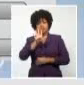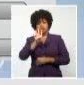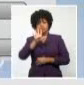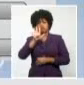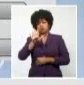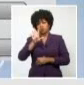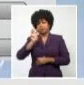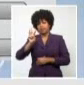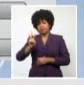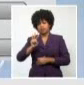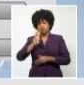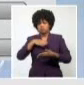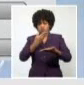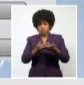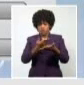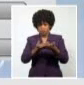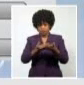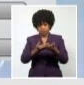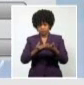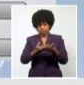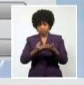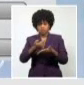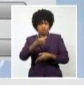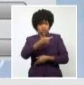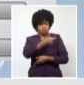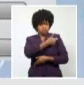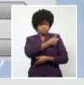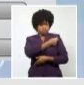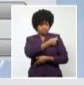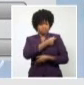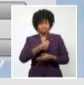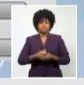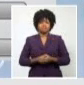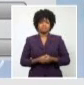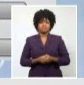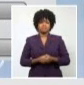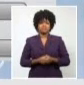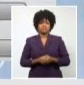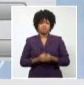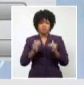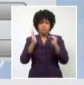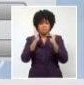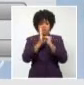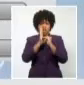85,553 samples that had been analyzed in our country, and